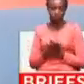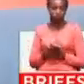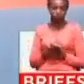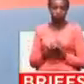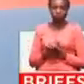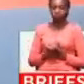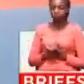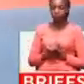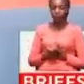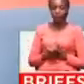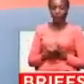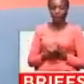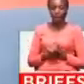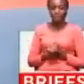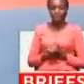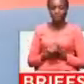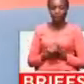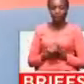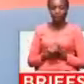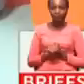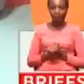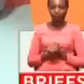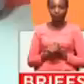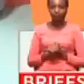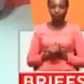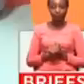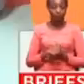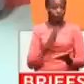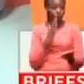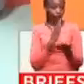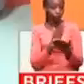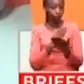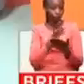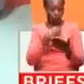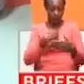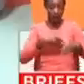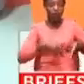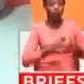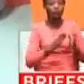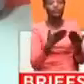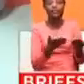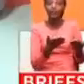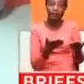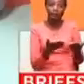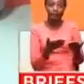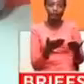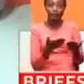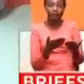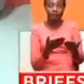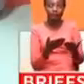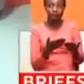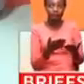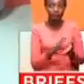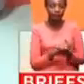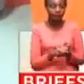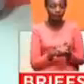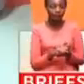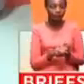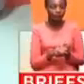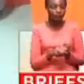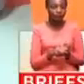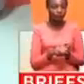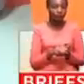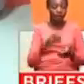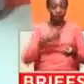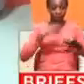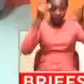sold to your soul to the devil? Can you get it back? Yes, you can. You can. What we do, what I decided to do from the time I